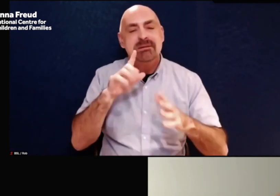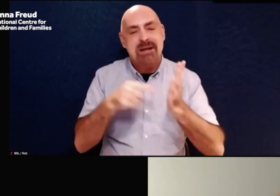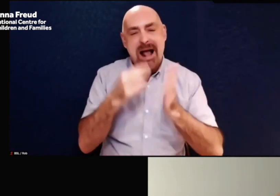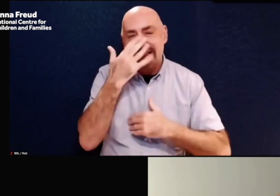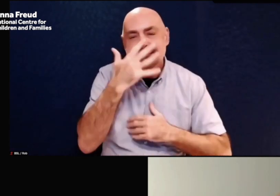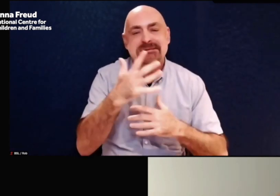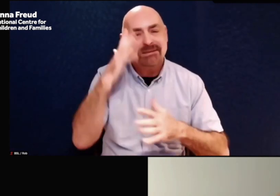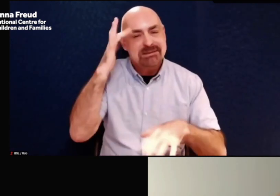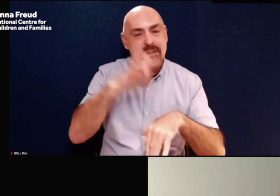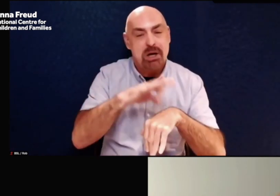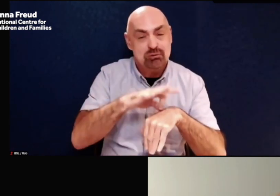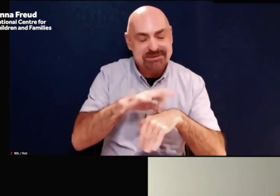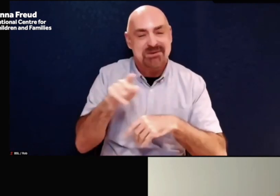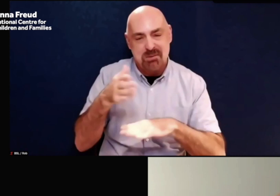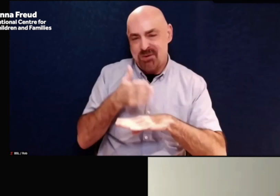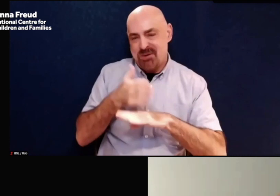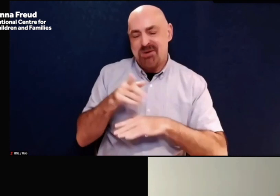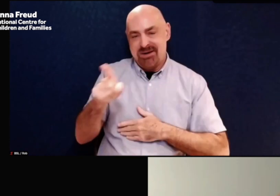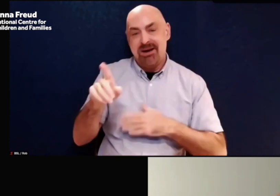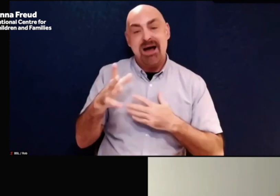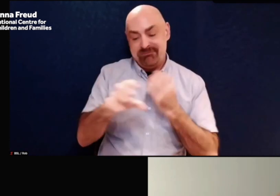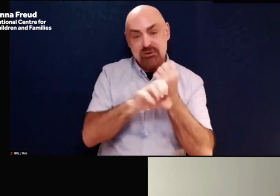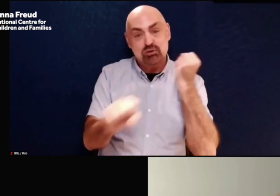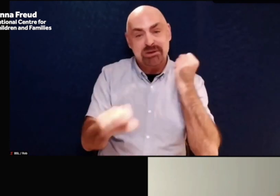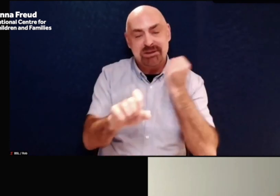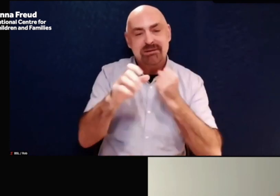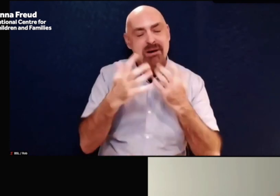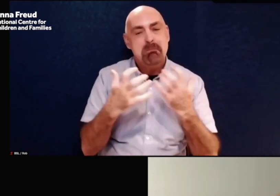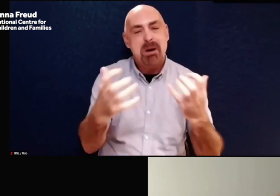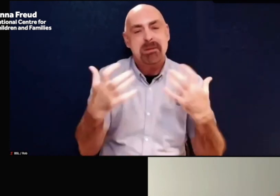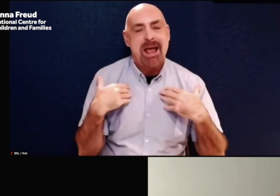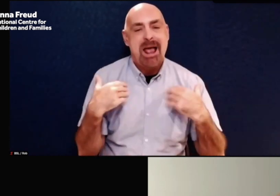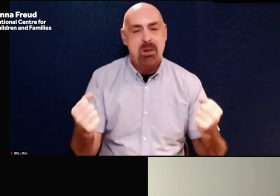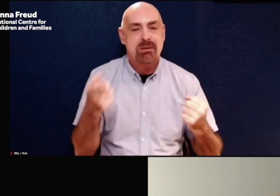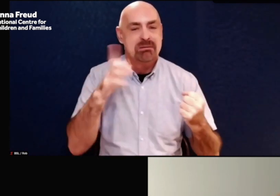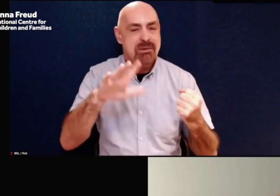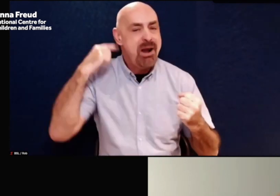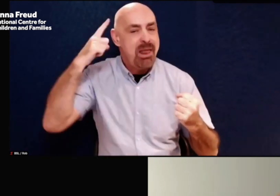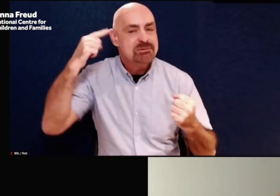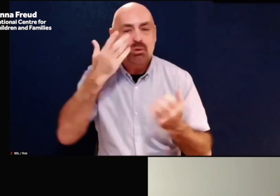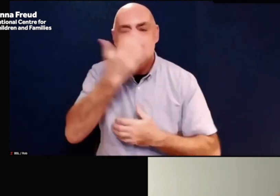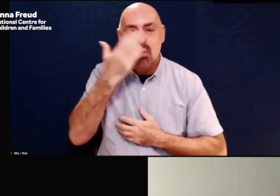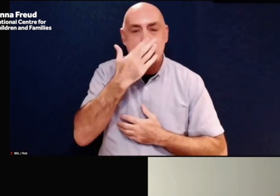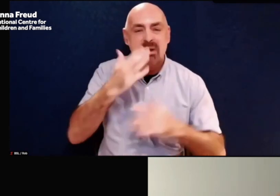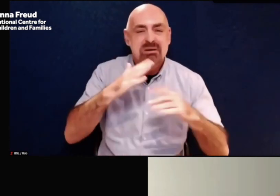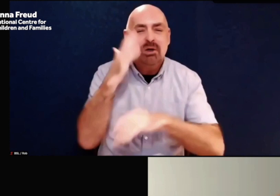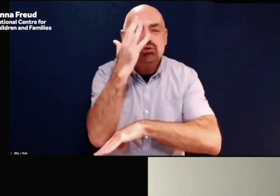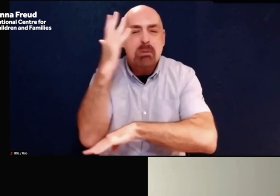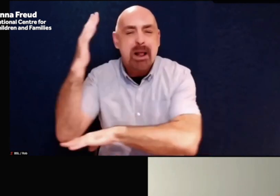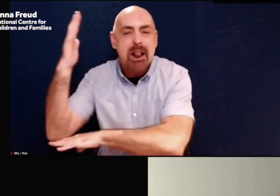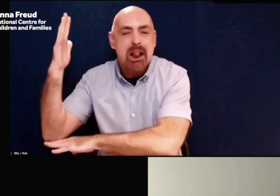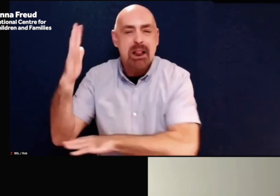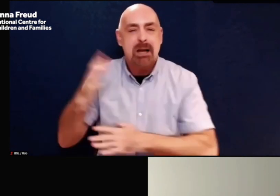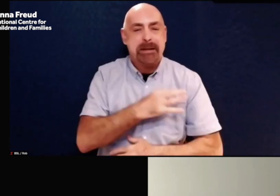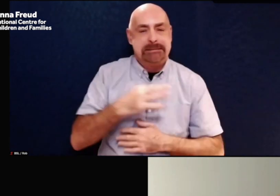he also took a degree in public health from the London School of Hygiene and Tropical Medicine, before going on